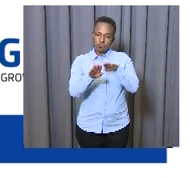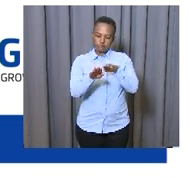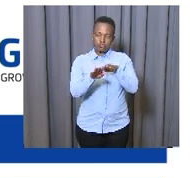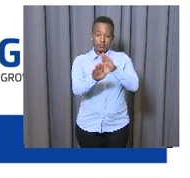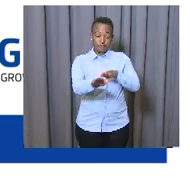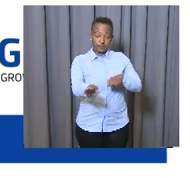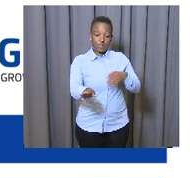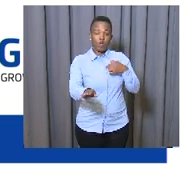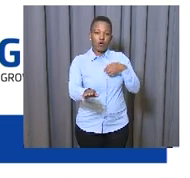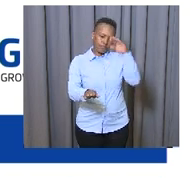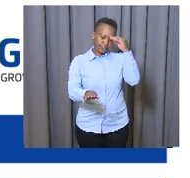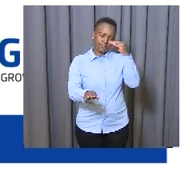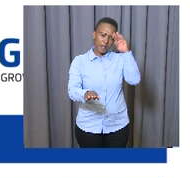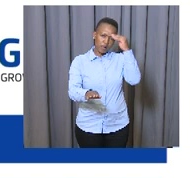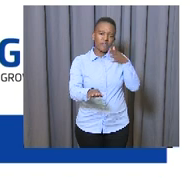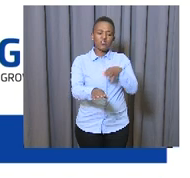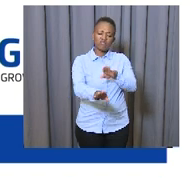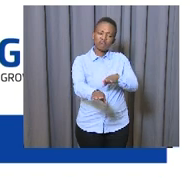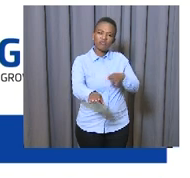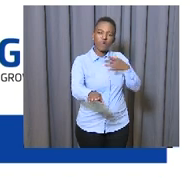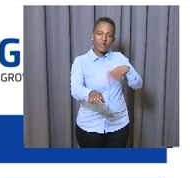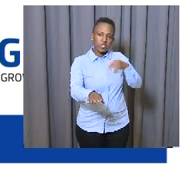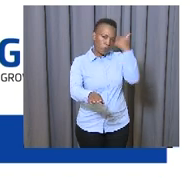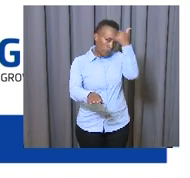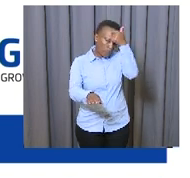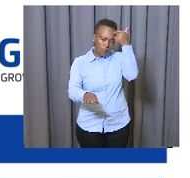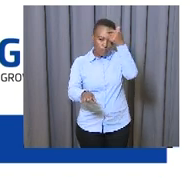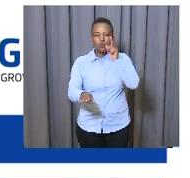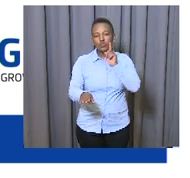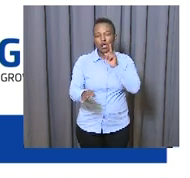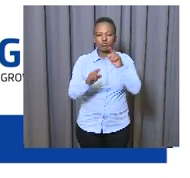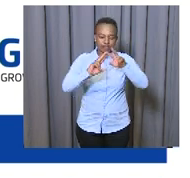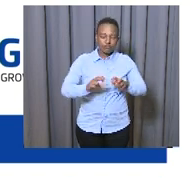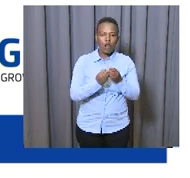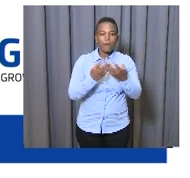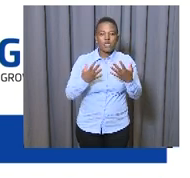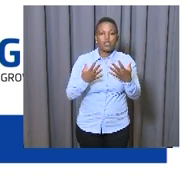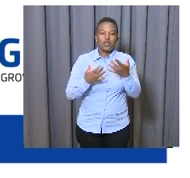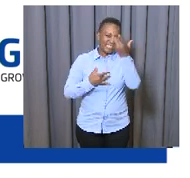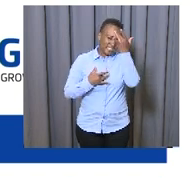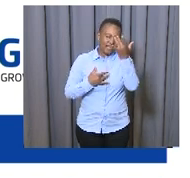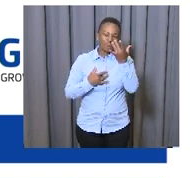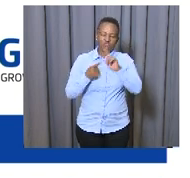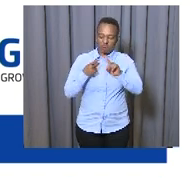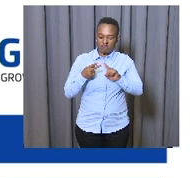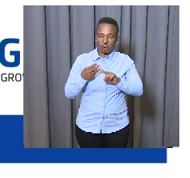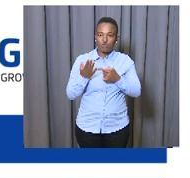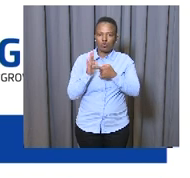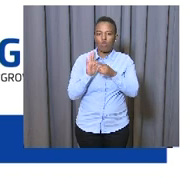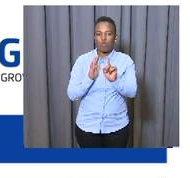You will see in the slide that will follow later, through the roadblocks, how many people did we screen and how many did we